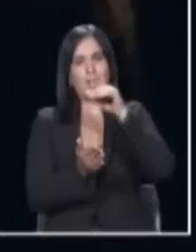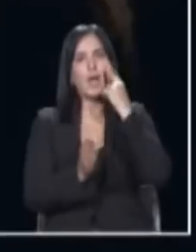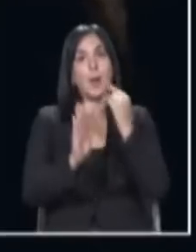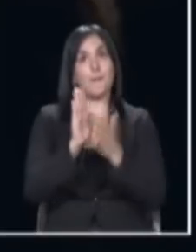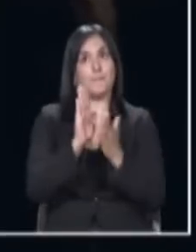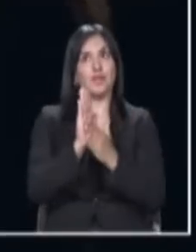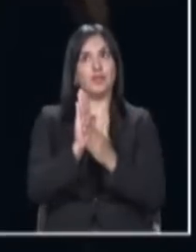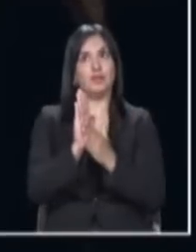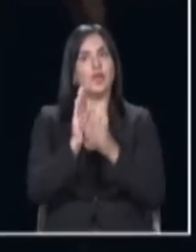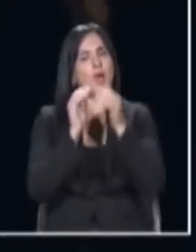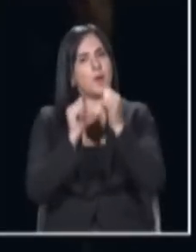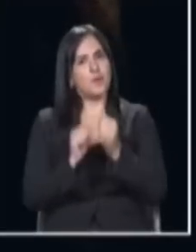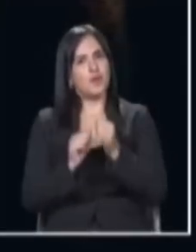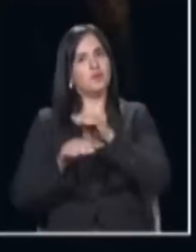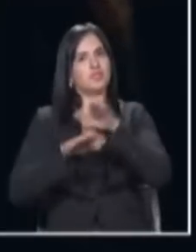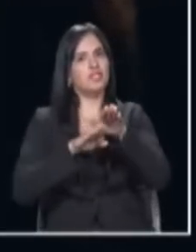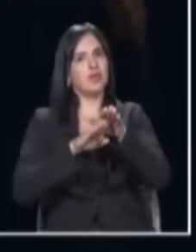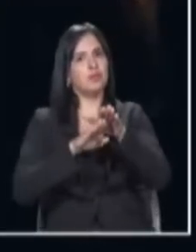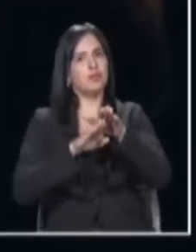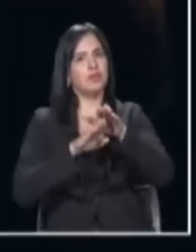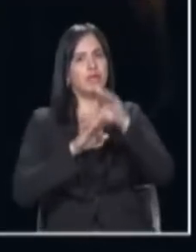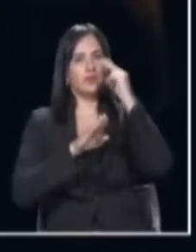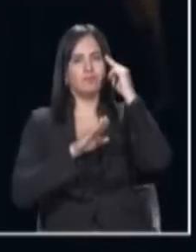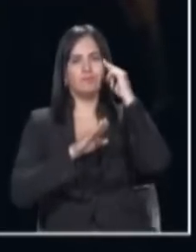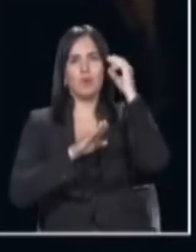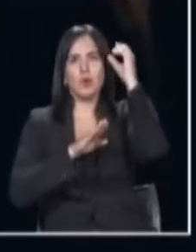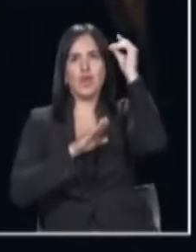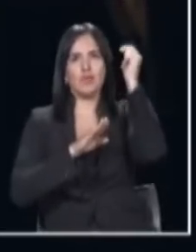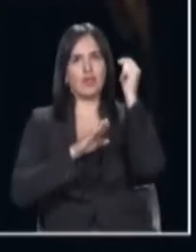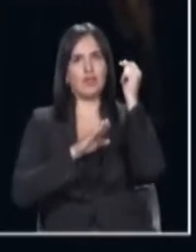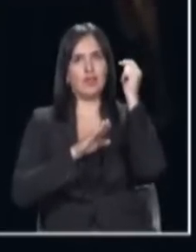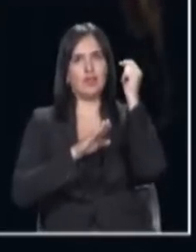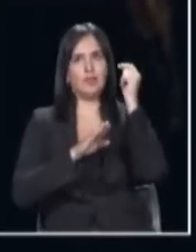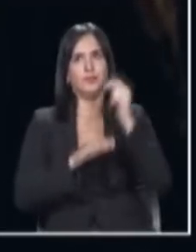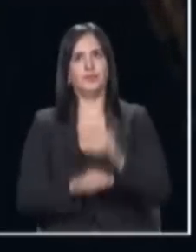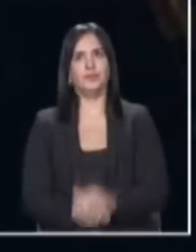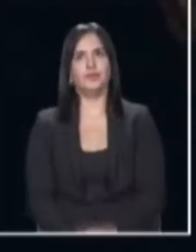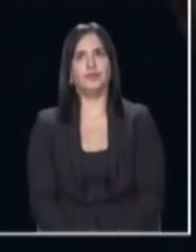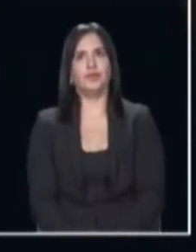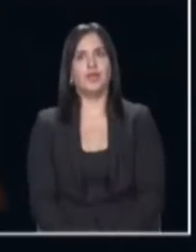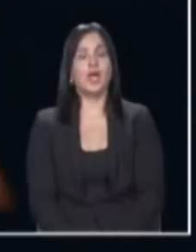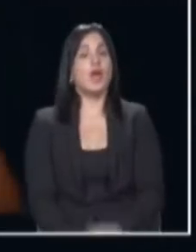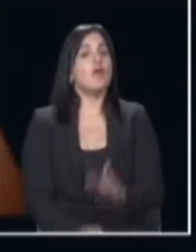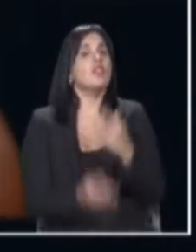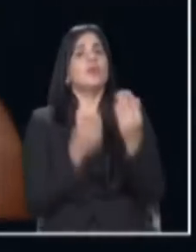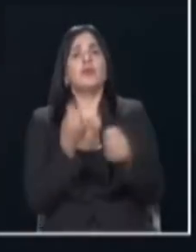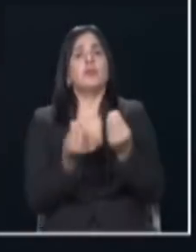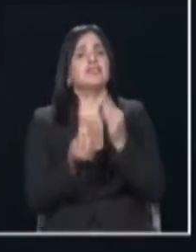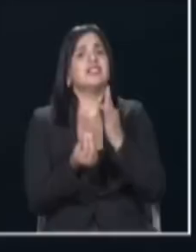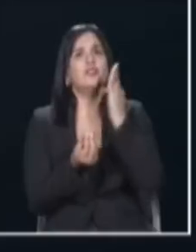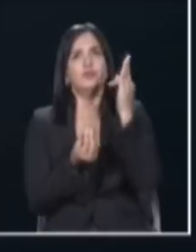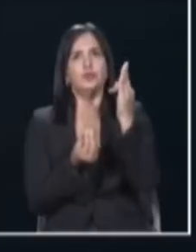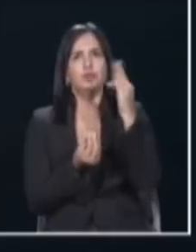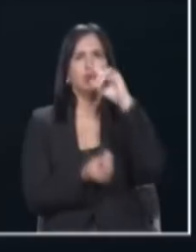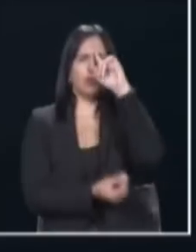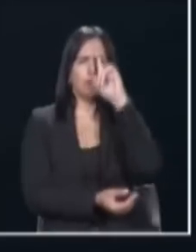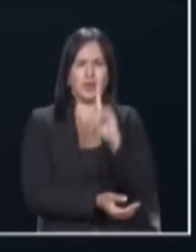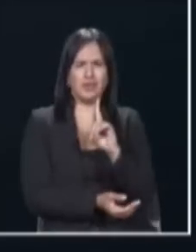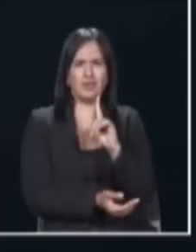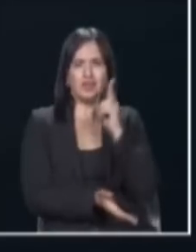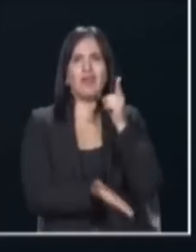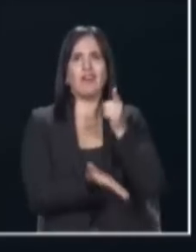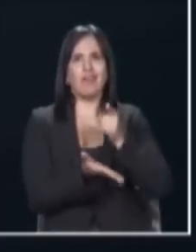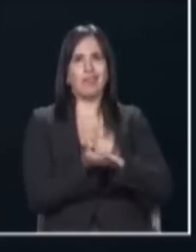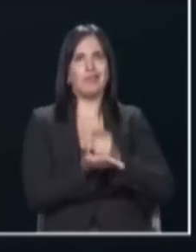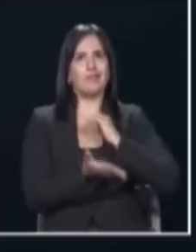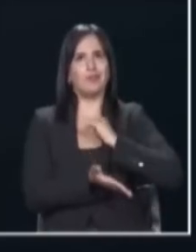we can be confident in our conclusions and use them to make predictions about the natural world however we must always